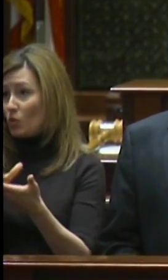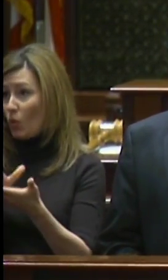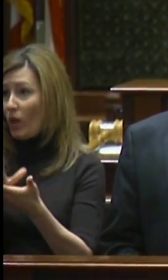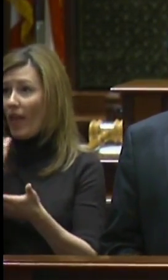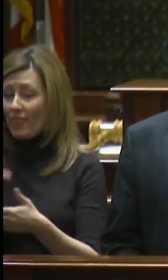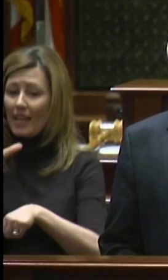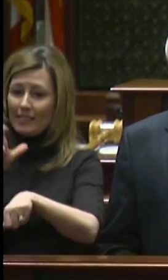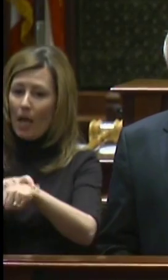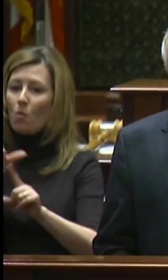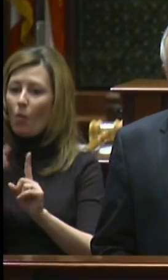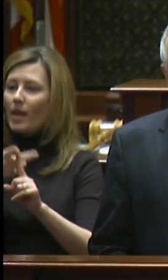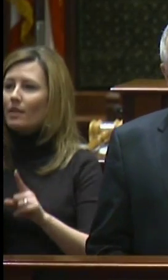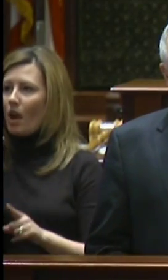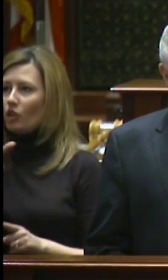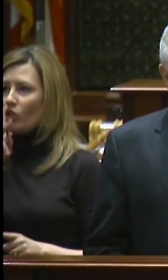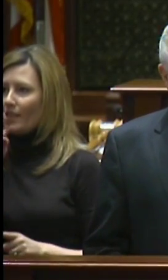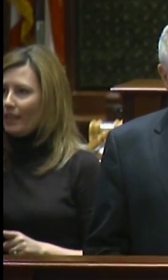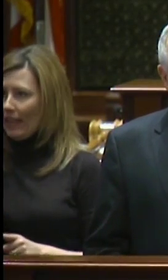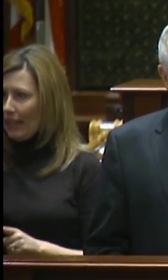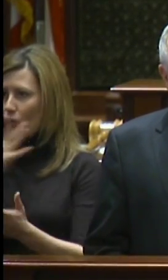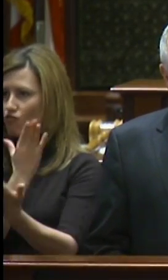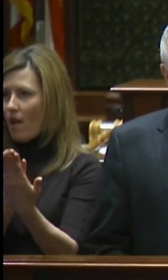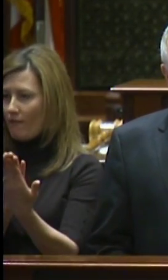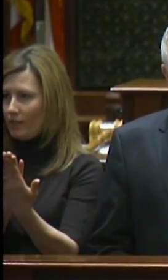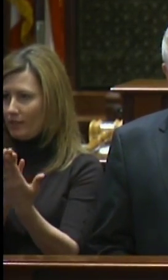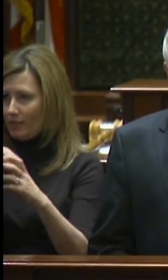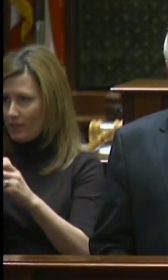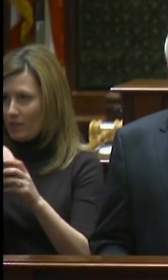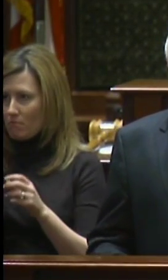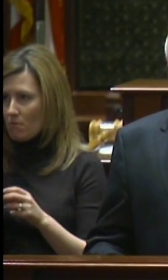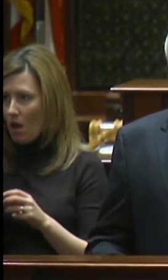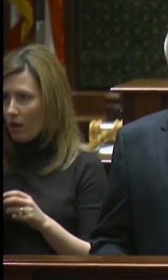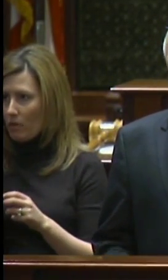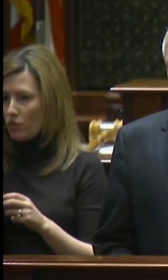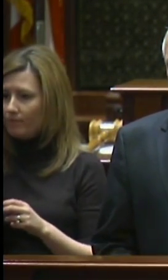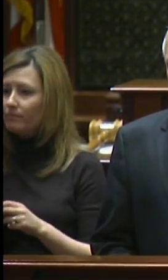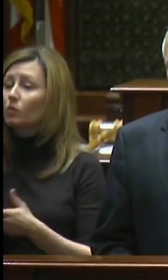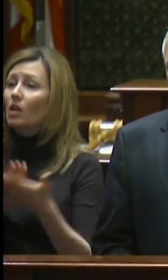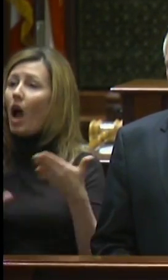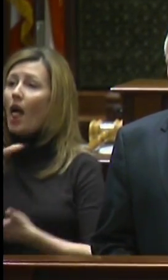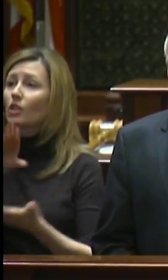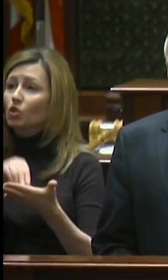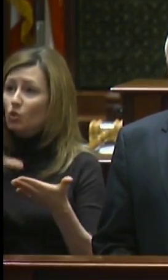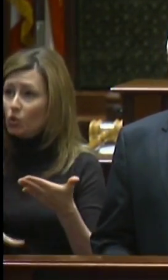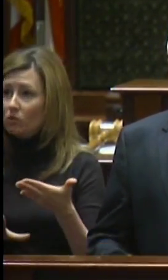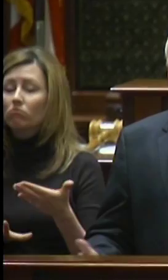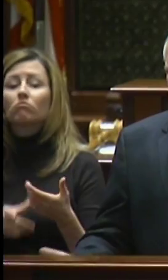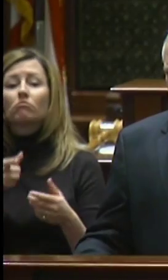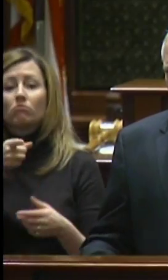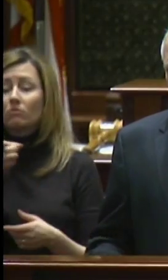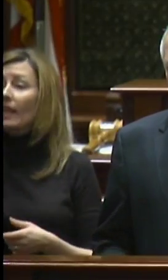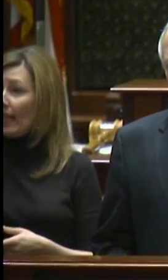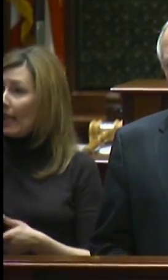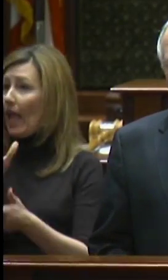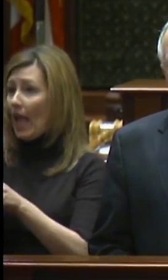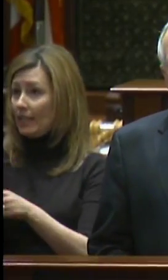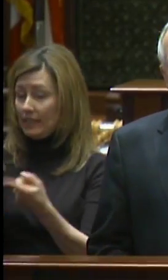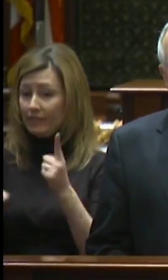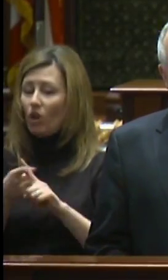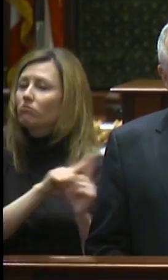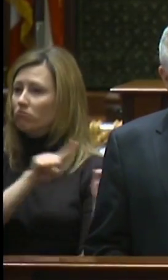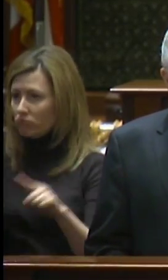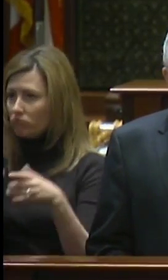time that Dr. King arrived in Montgomery. And Jesse White is a college student, joined with his friends and helped support Dr.